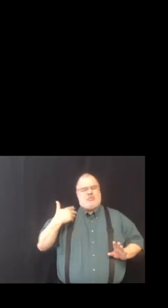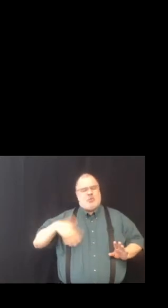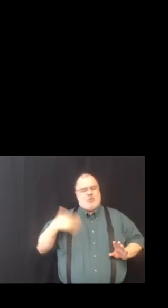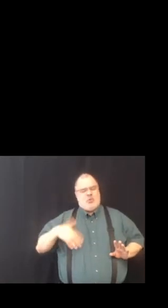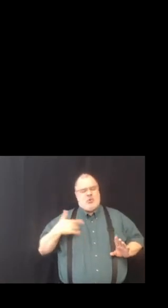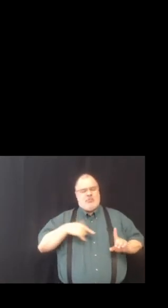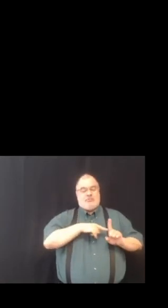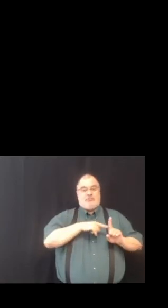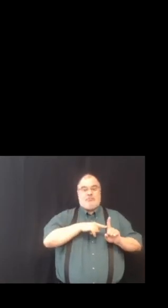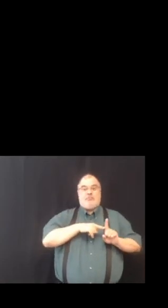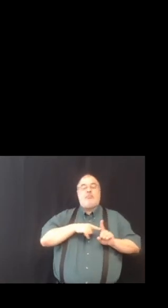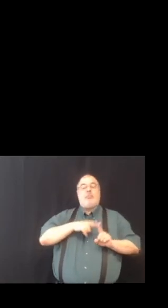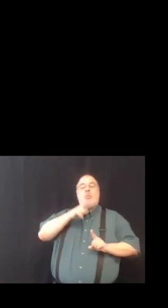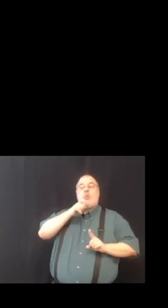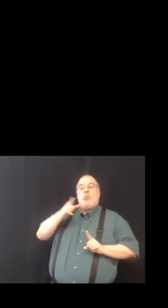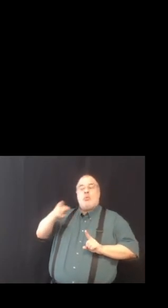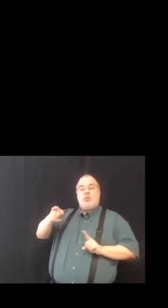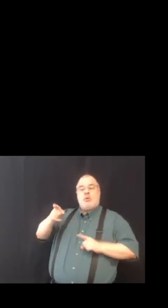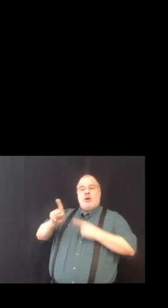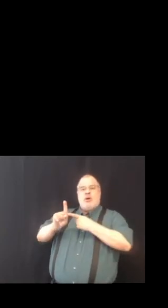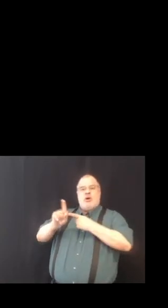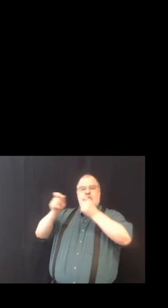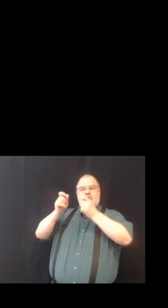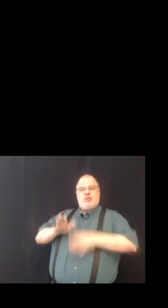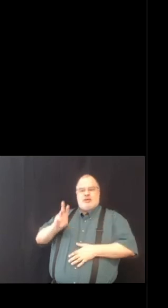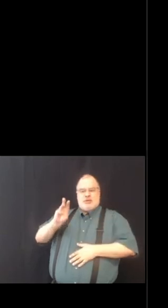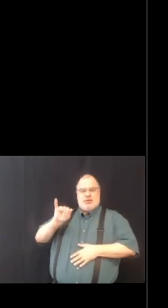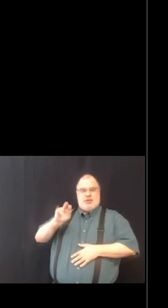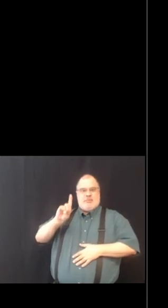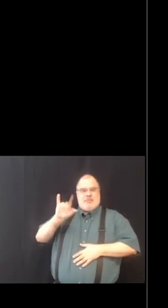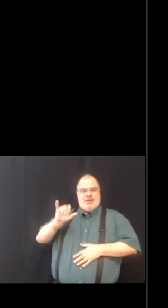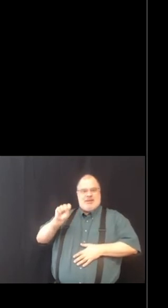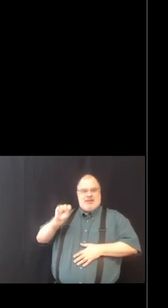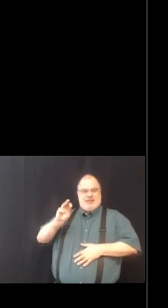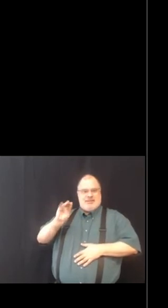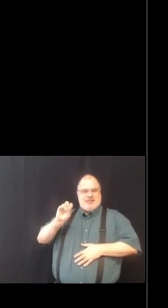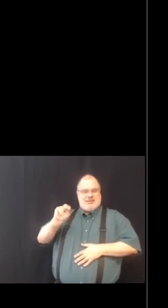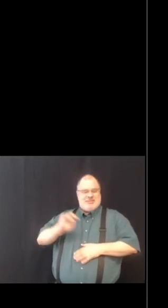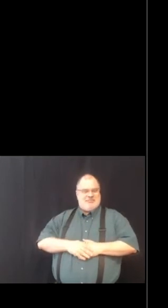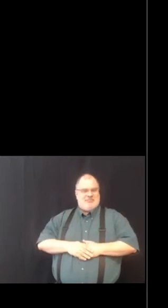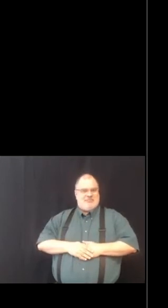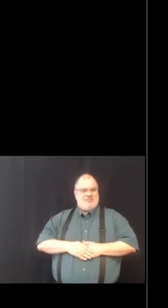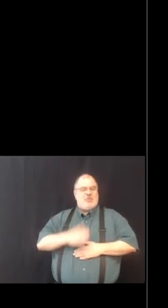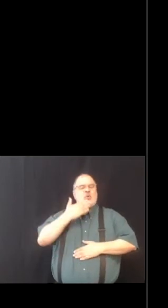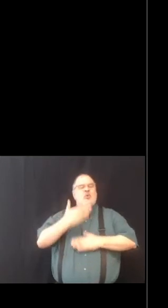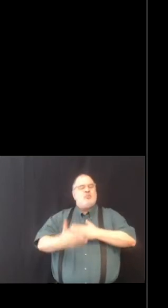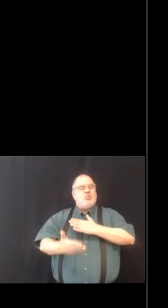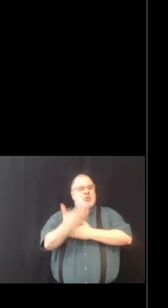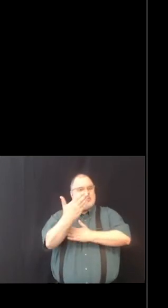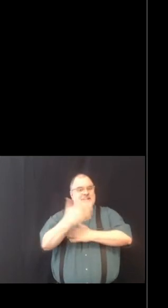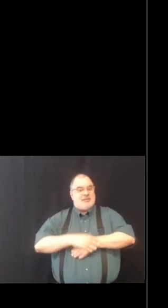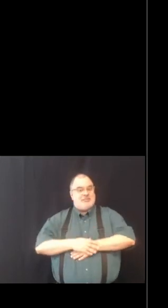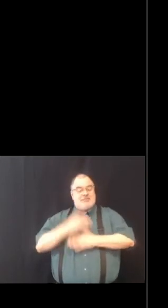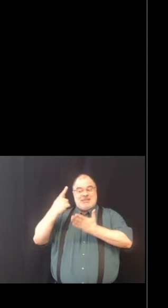Lee County Library System is Director Mindy Simon. Good morning. There are times when you find